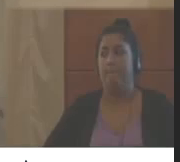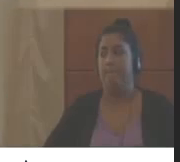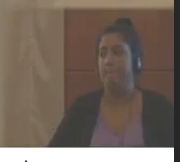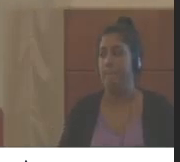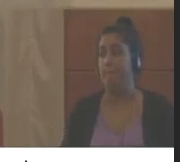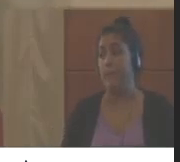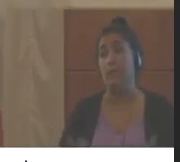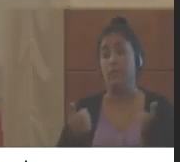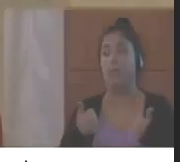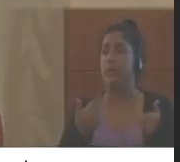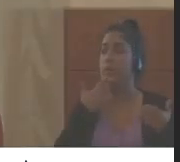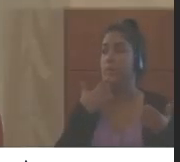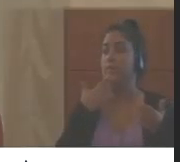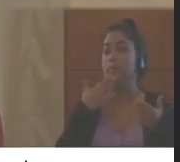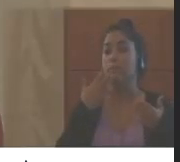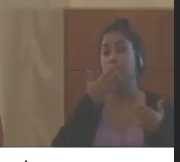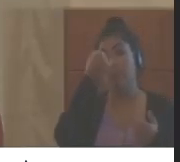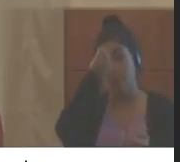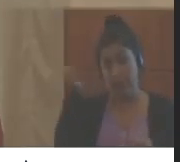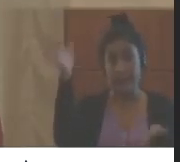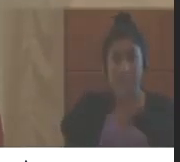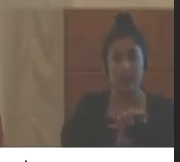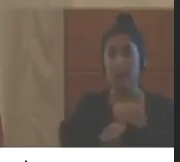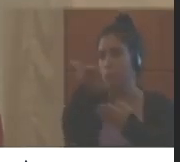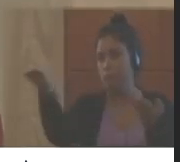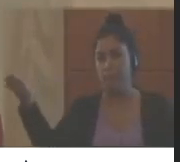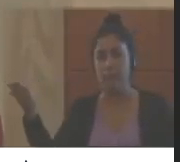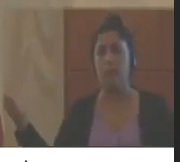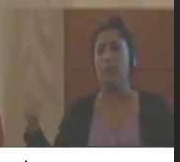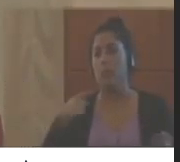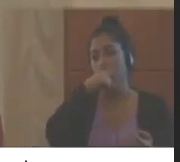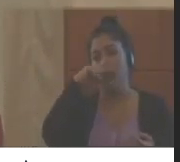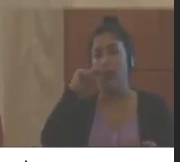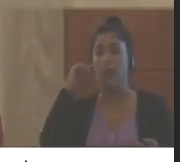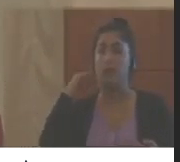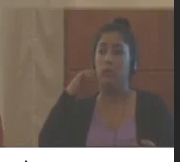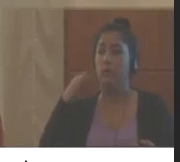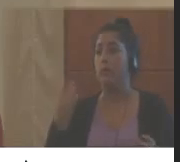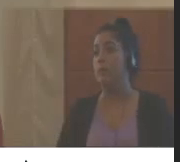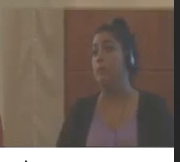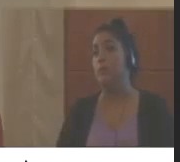that also goes aligned with planning of safe development.